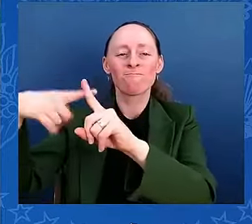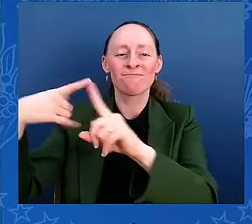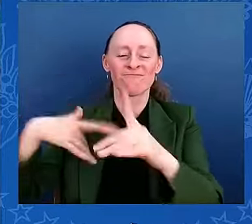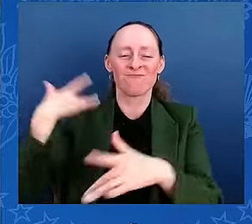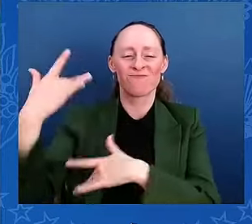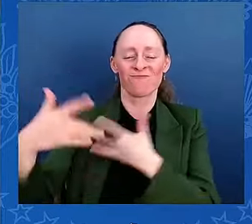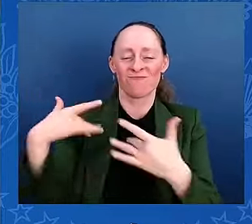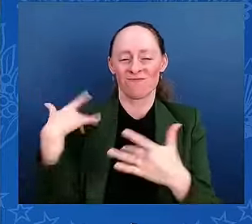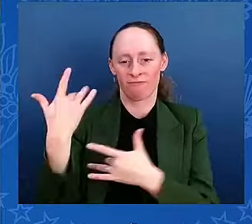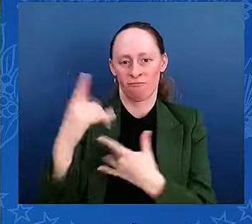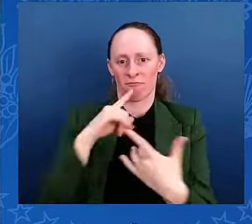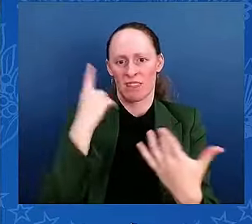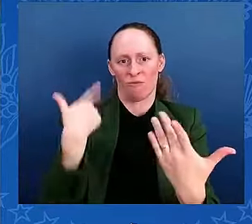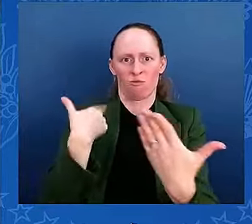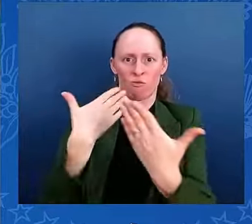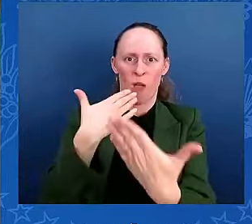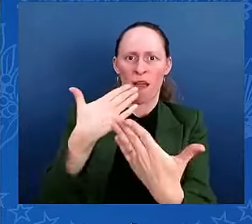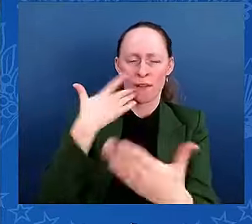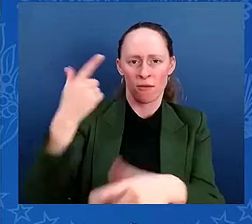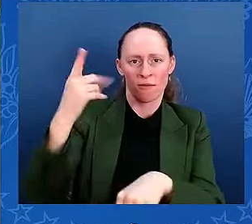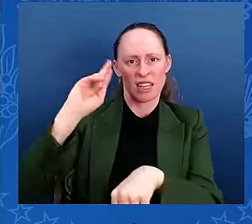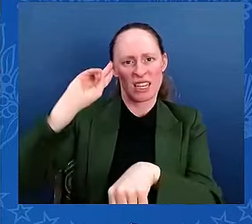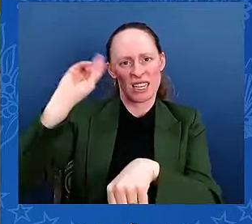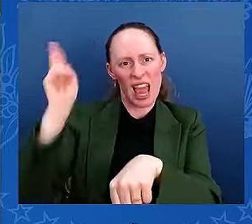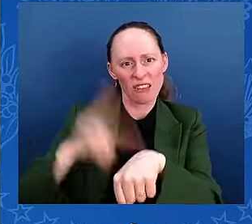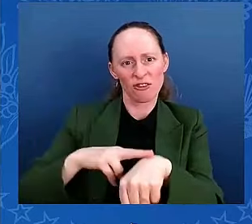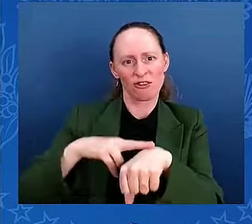American Foundation.